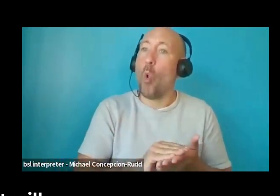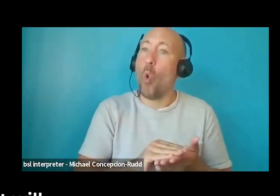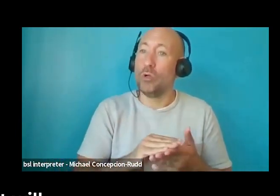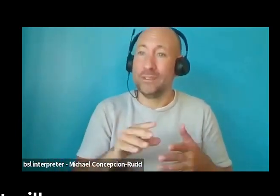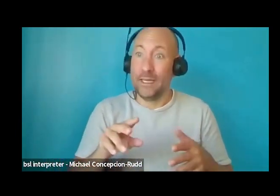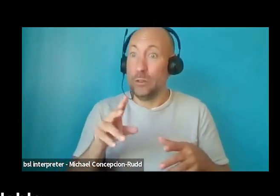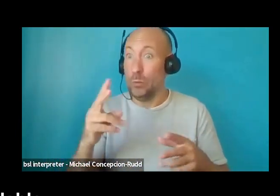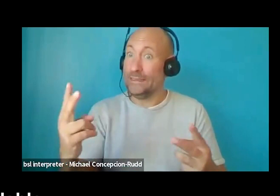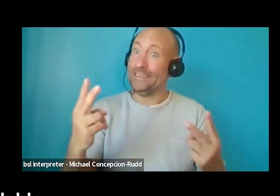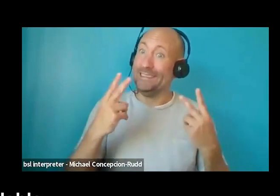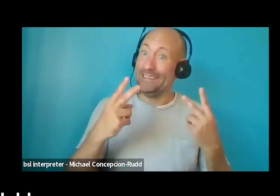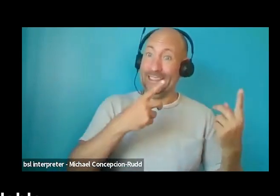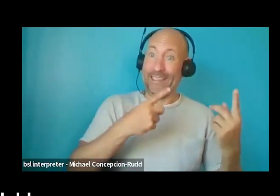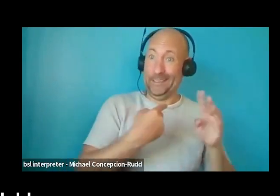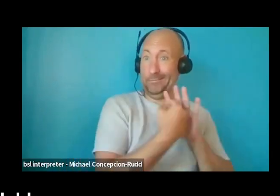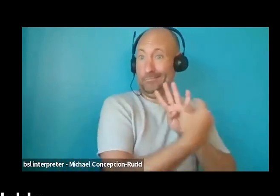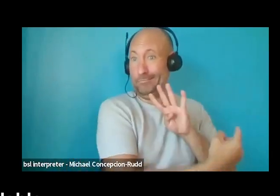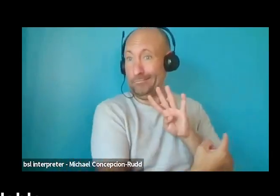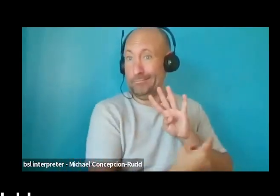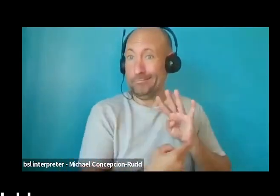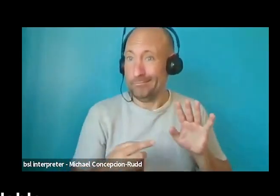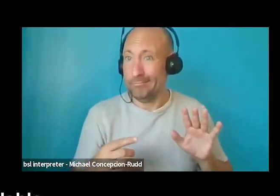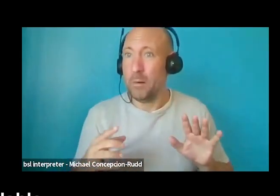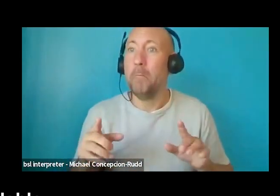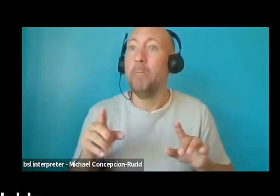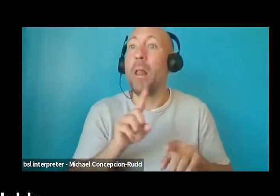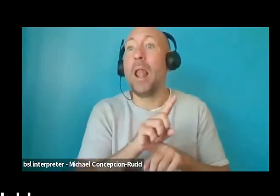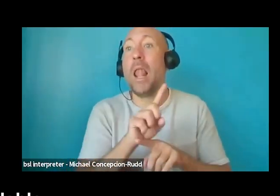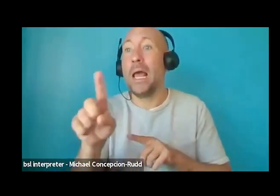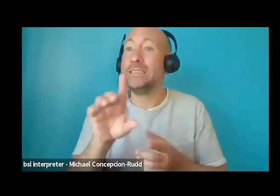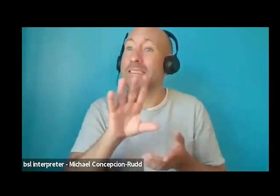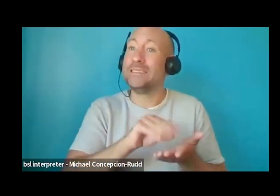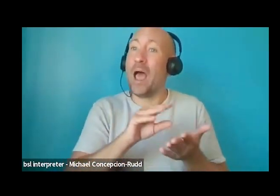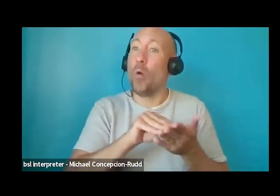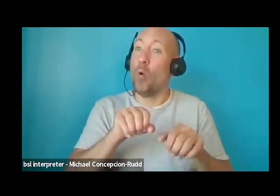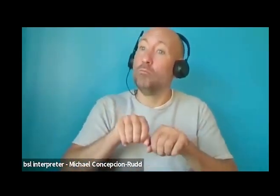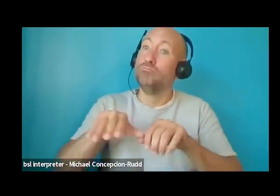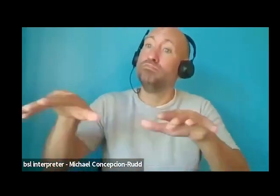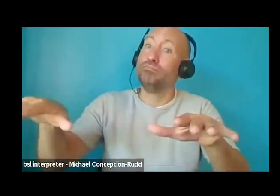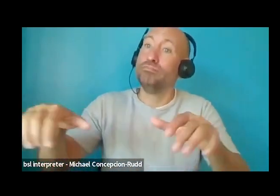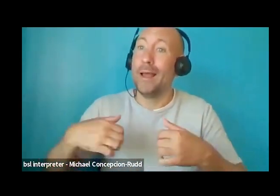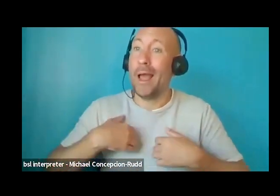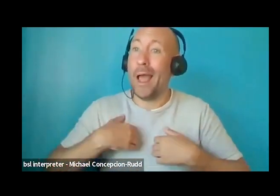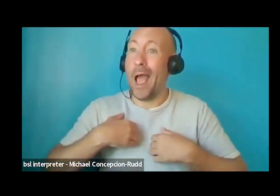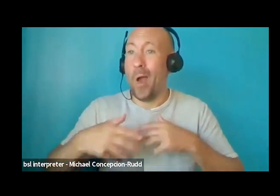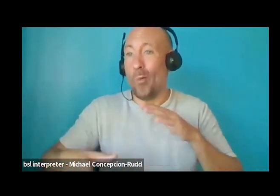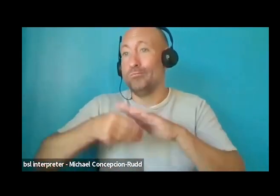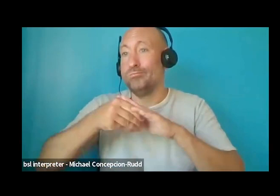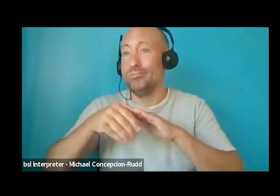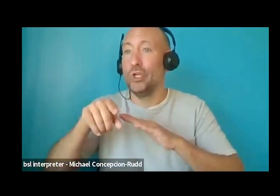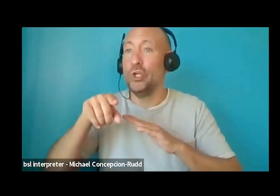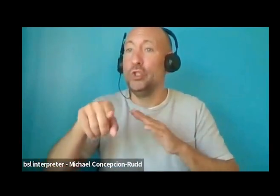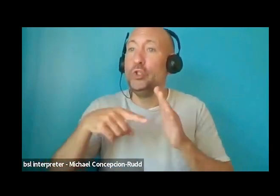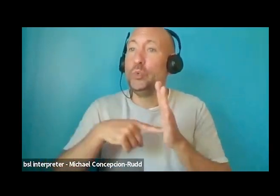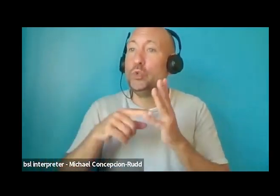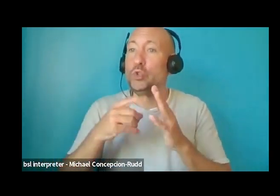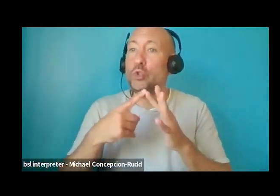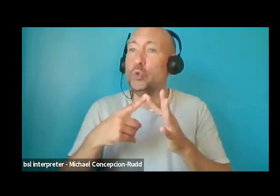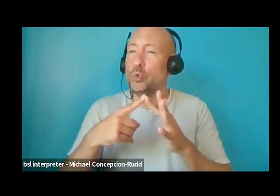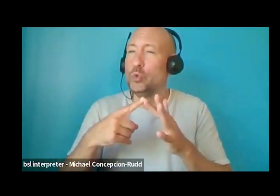speakers. And we will make this webinar available to view afterwards on Stopgap Dance Company's YouTube channel for you to watch